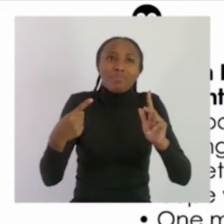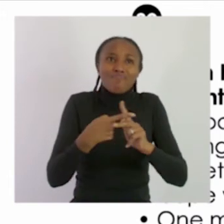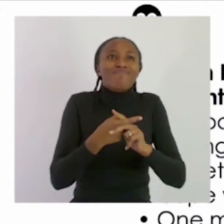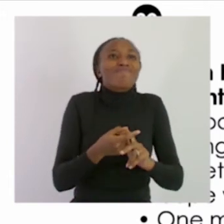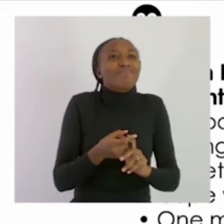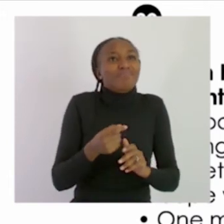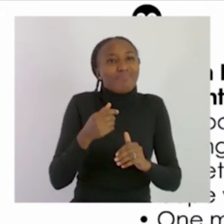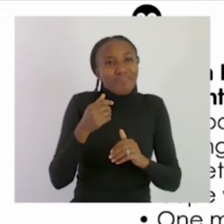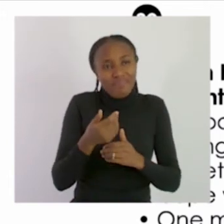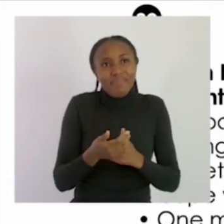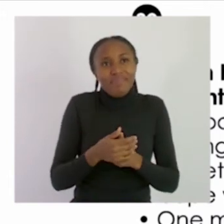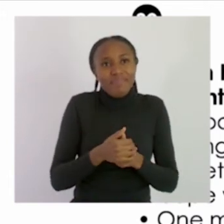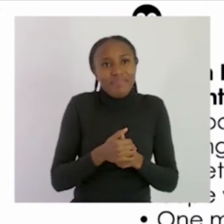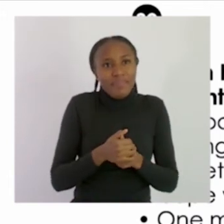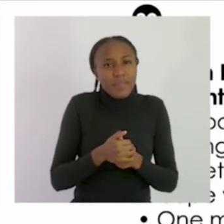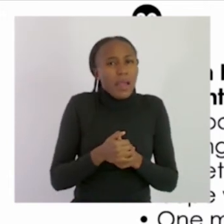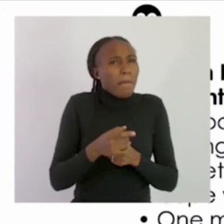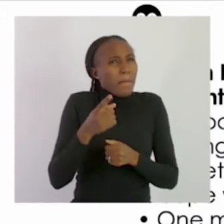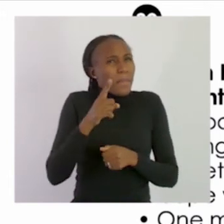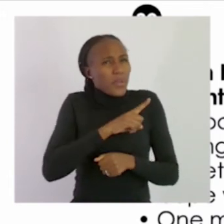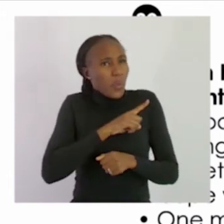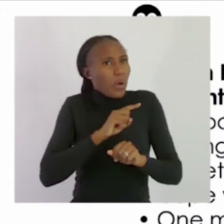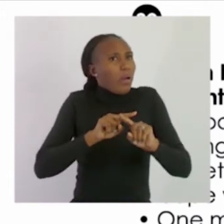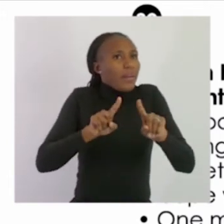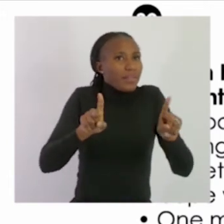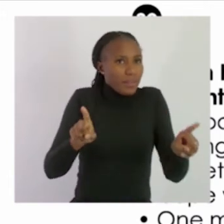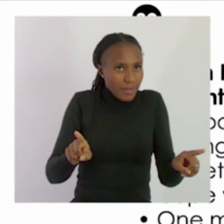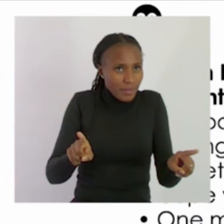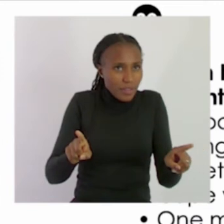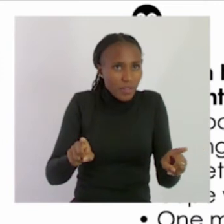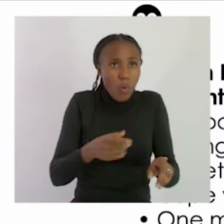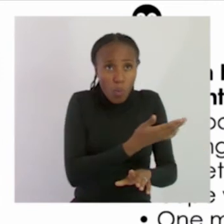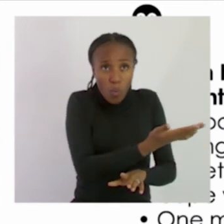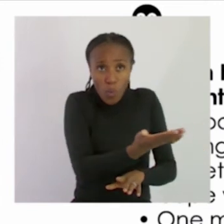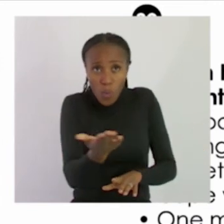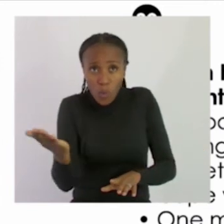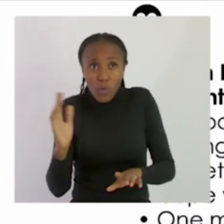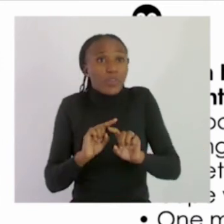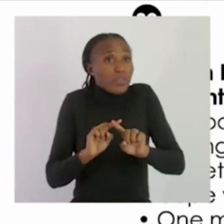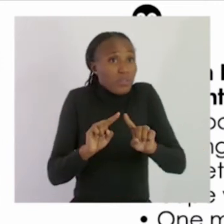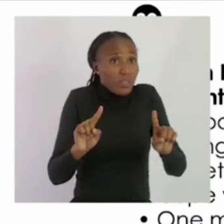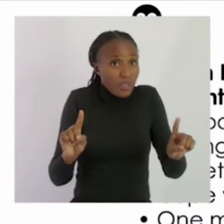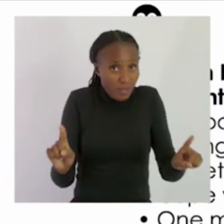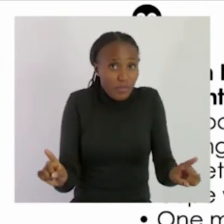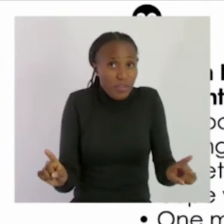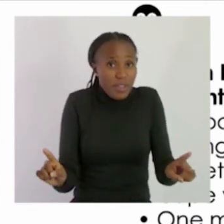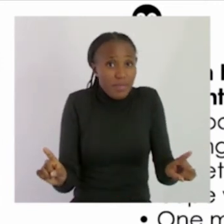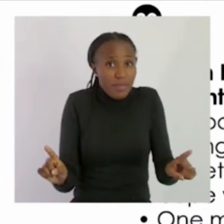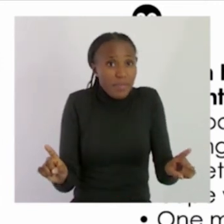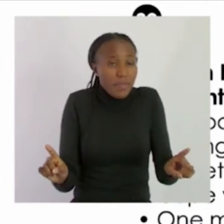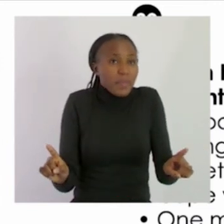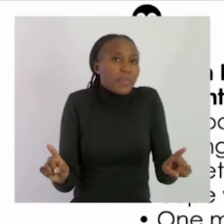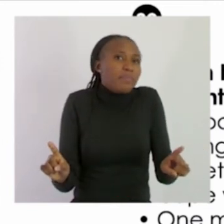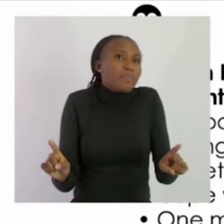This happens because we grow and develop at different pace from others on the same age.